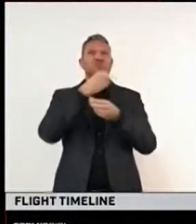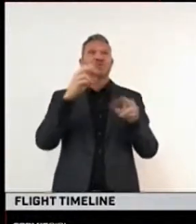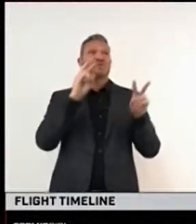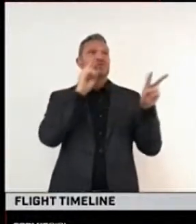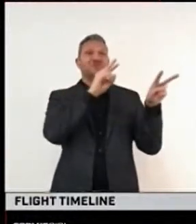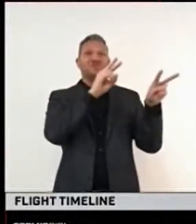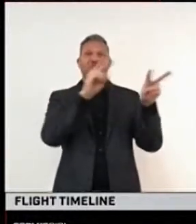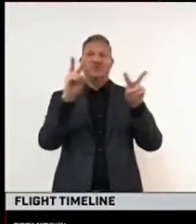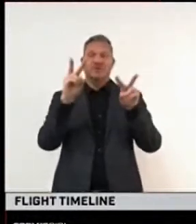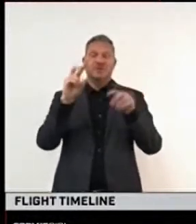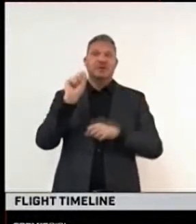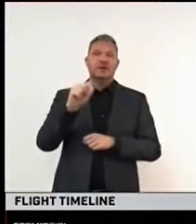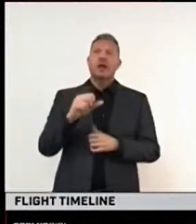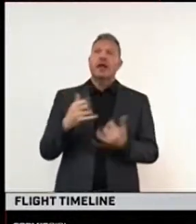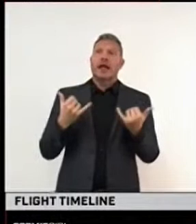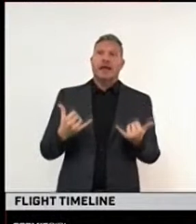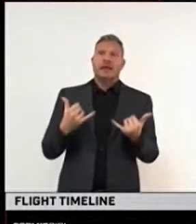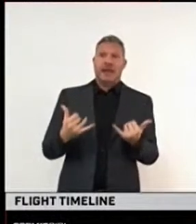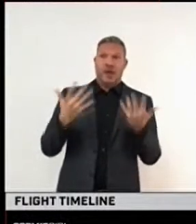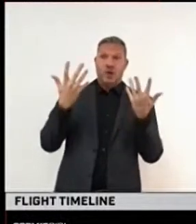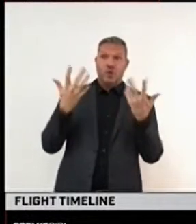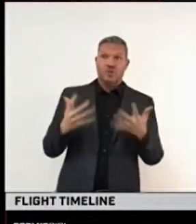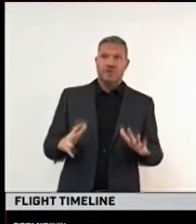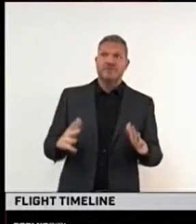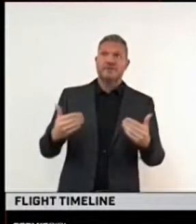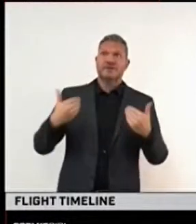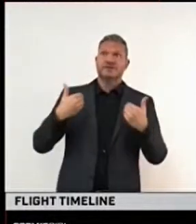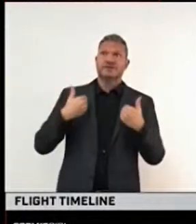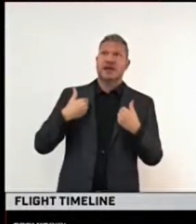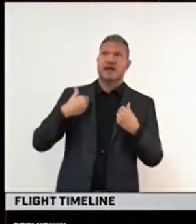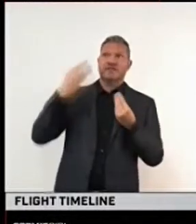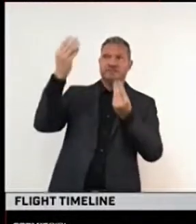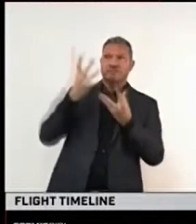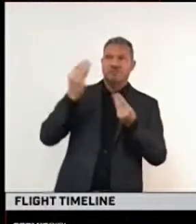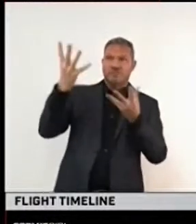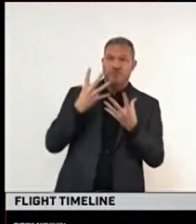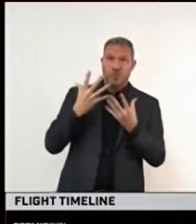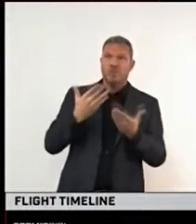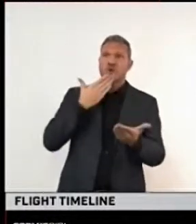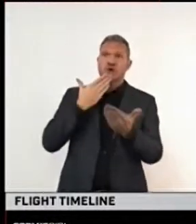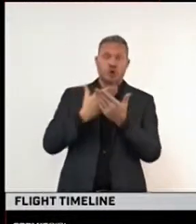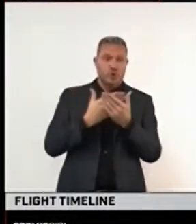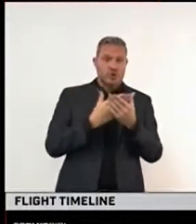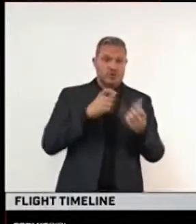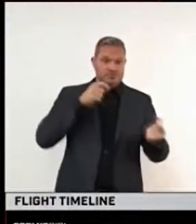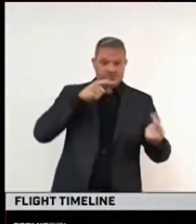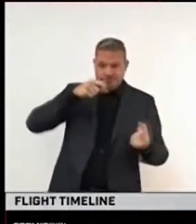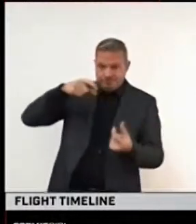And we're getting word now that we are having great connection with all of our ground stations.